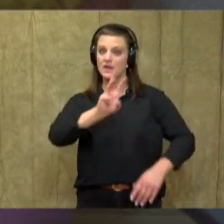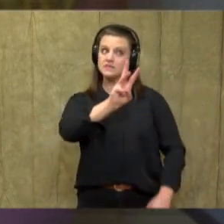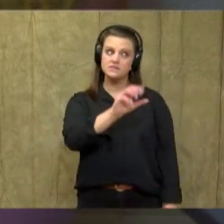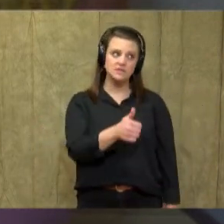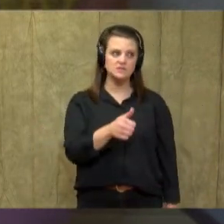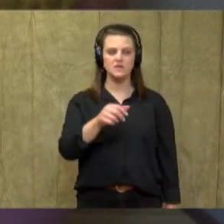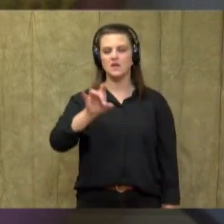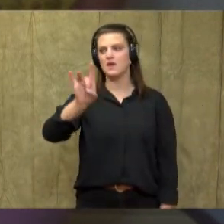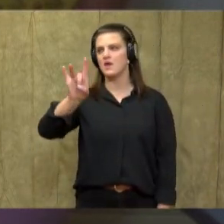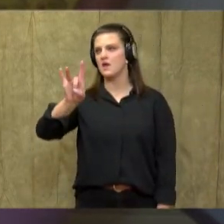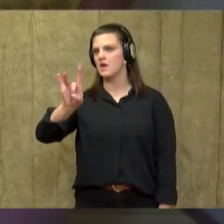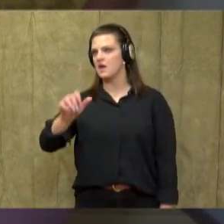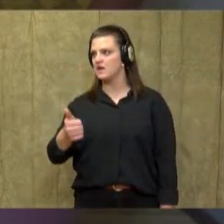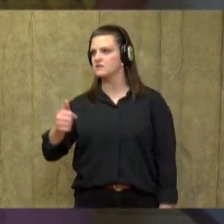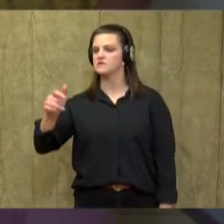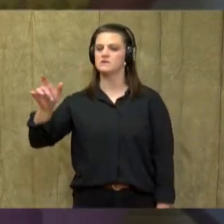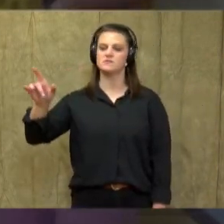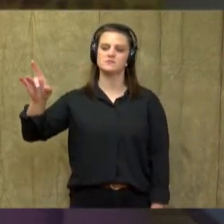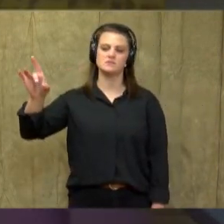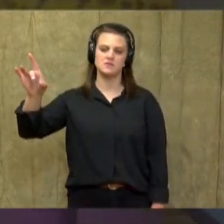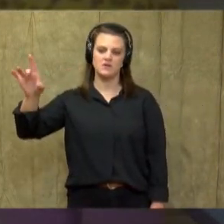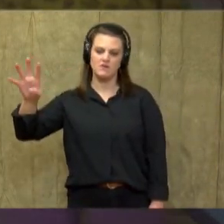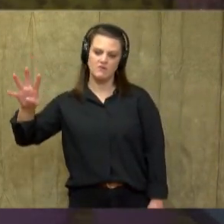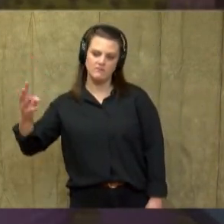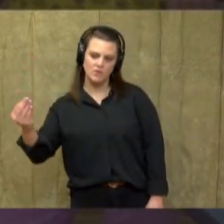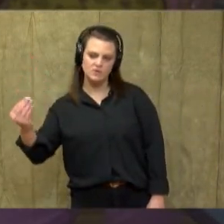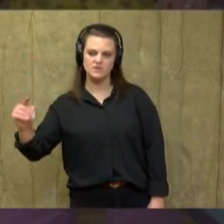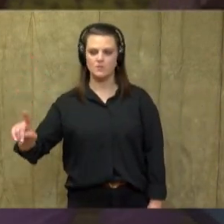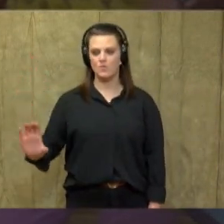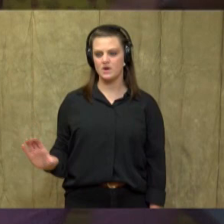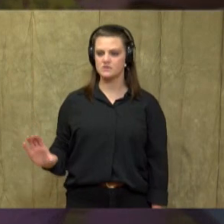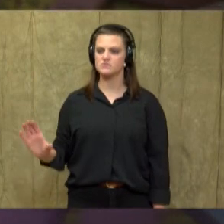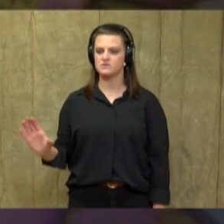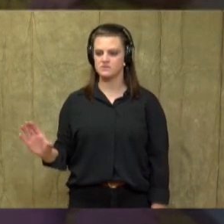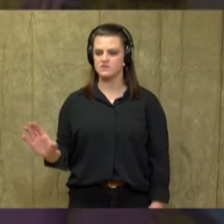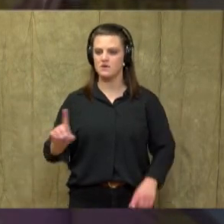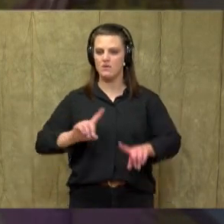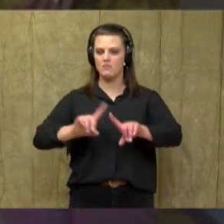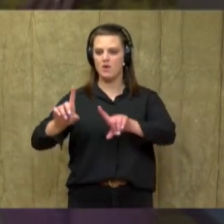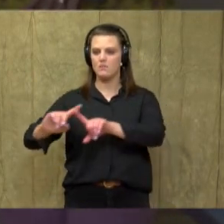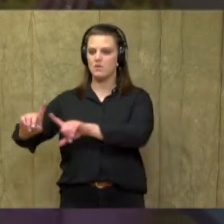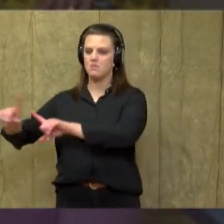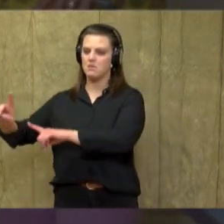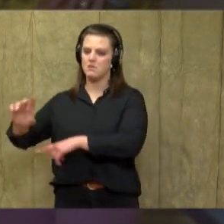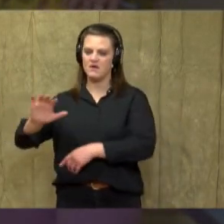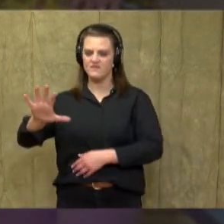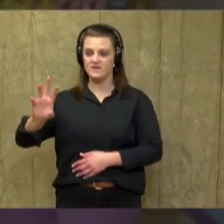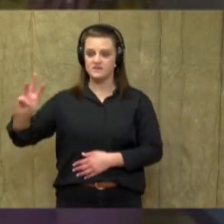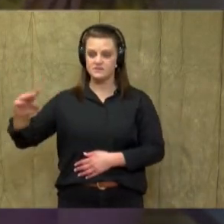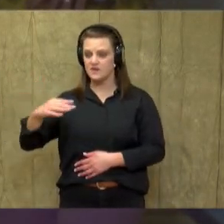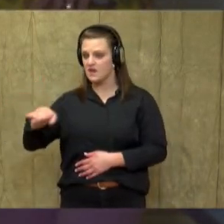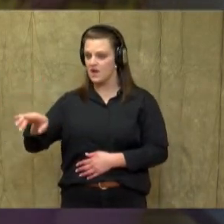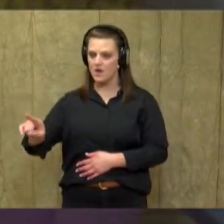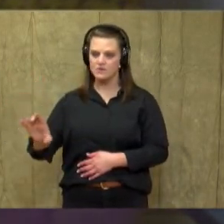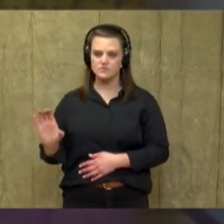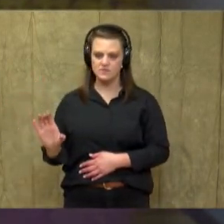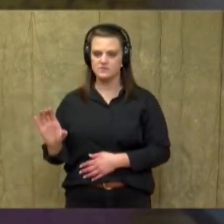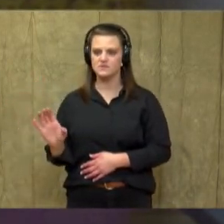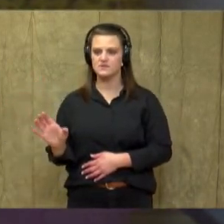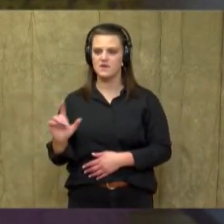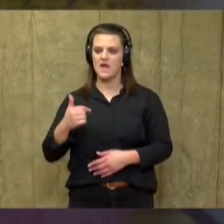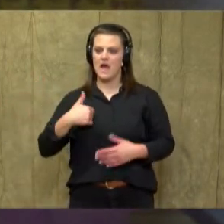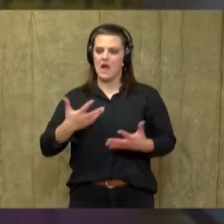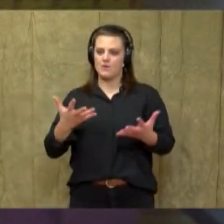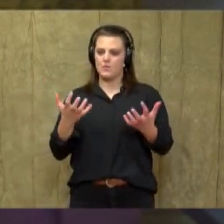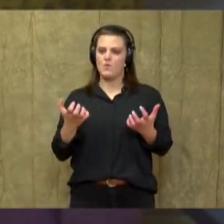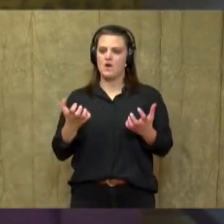one, 8/10 for another, 14 hundredths for one, 56 hundredths for another. And I would want